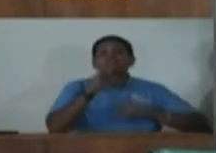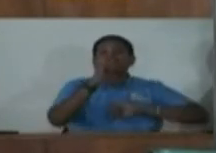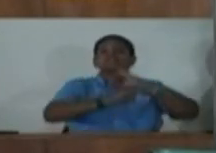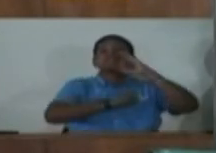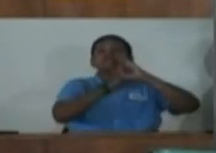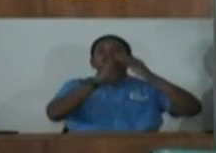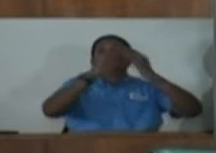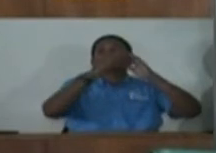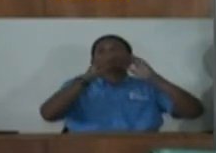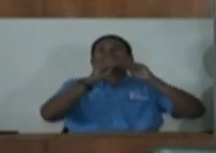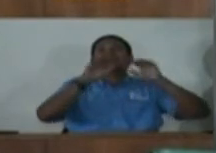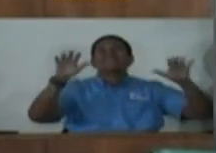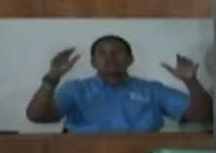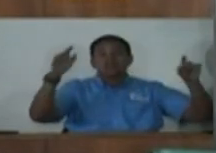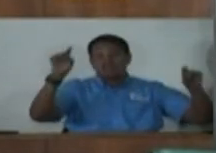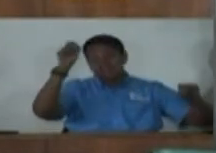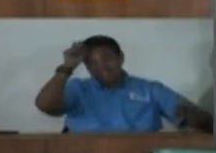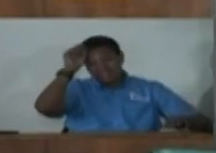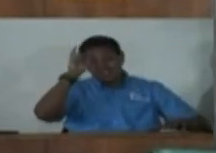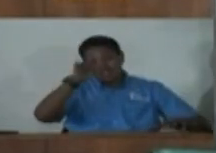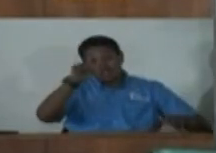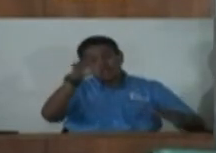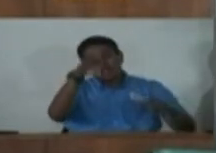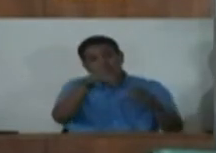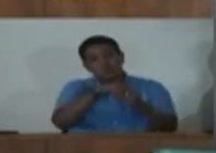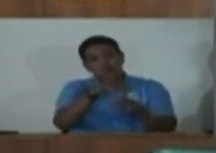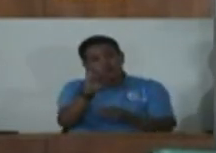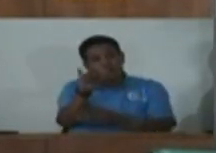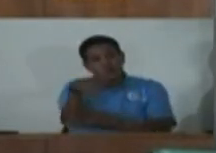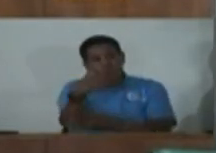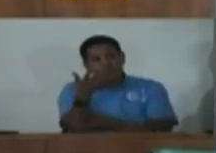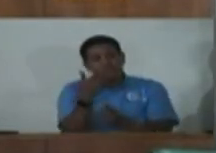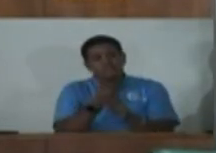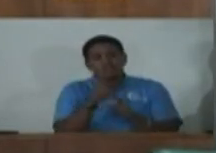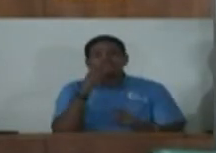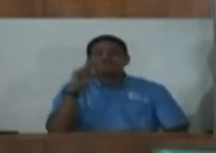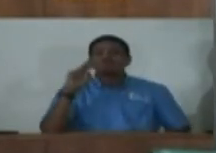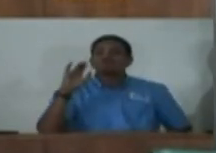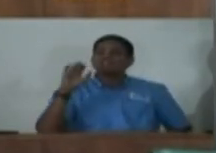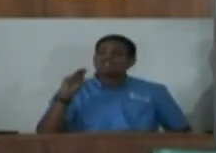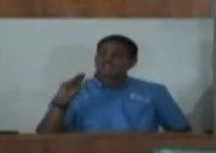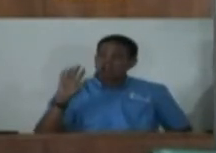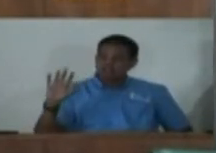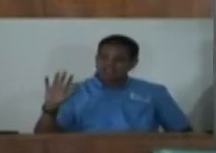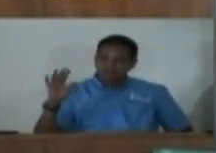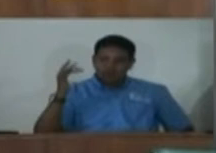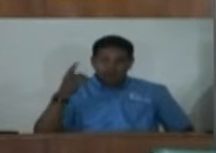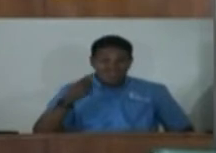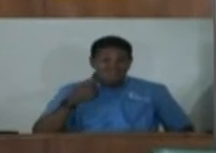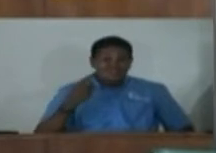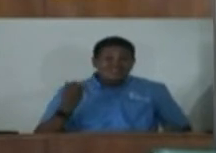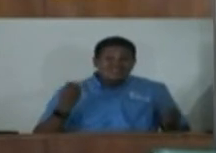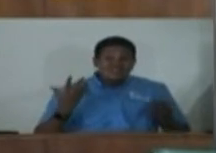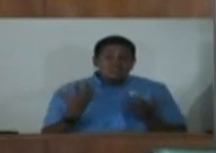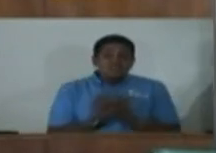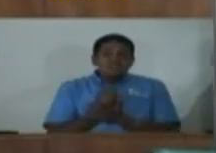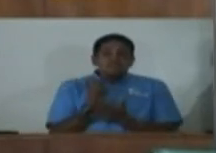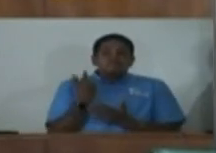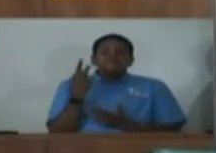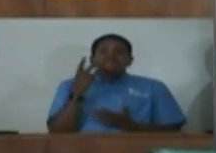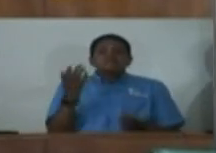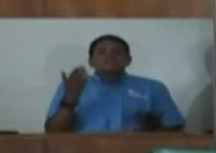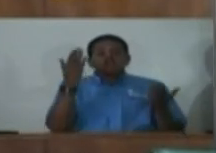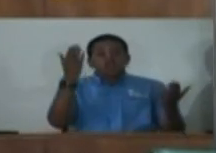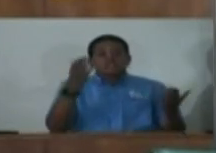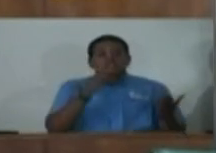community. And by the way, that should include as well to the region, because there's an opportunity, I would suggest, that